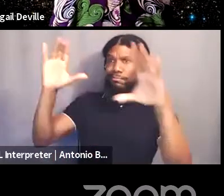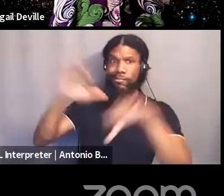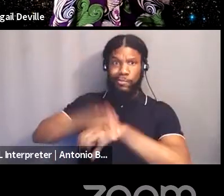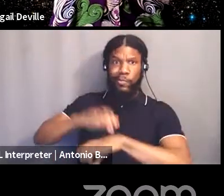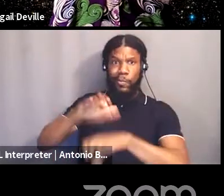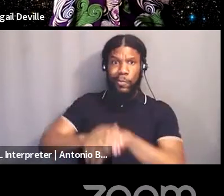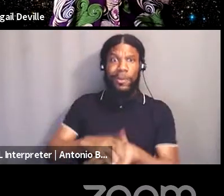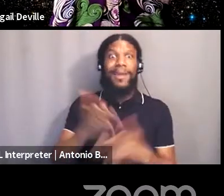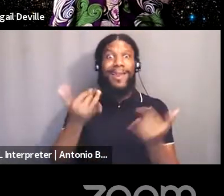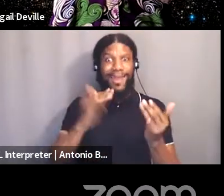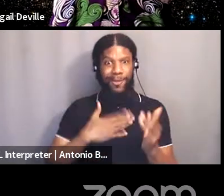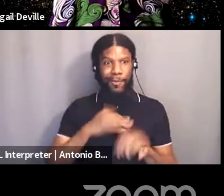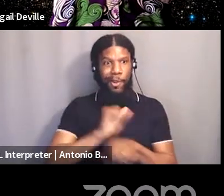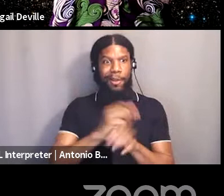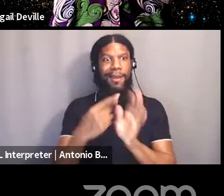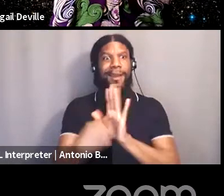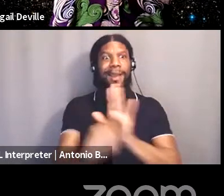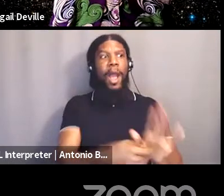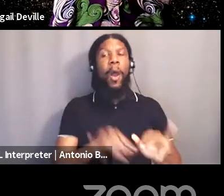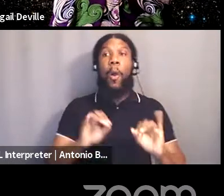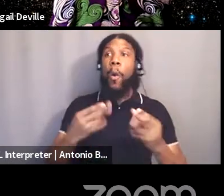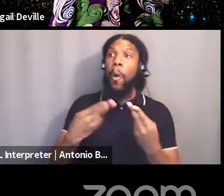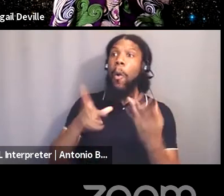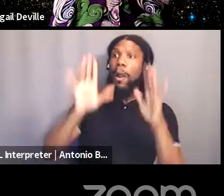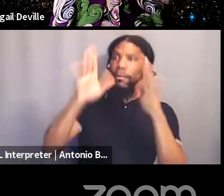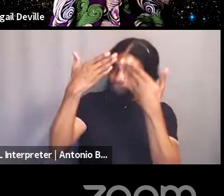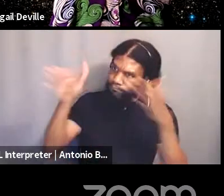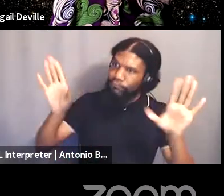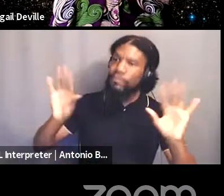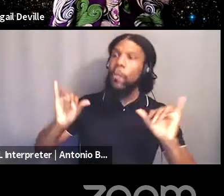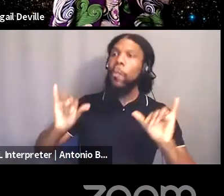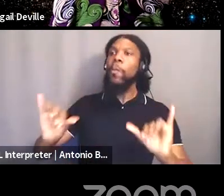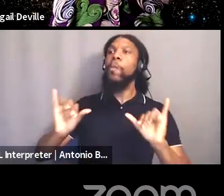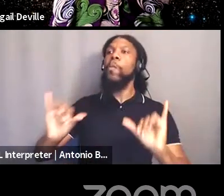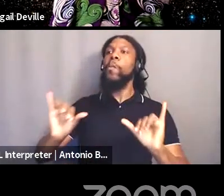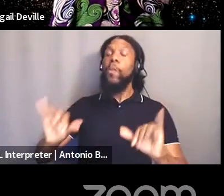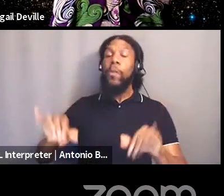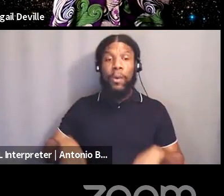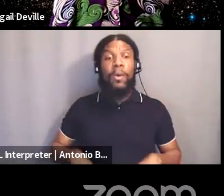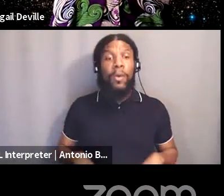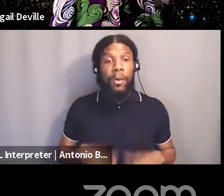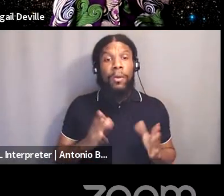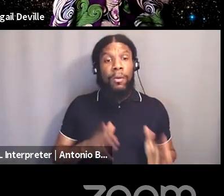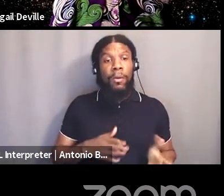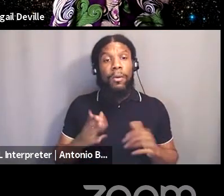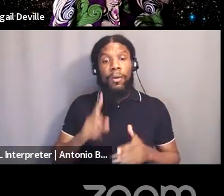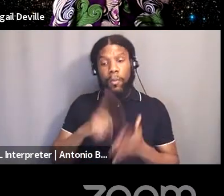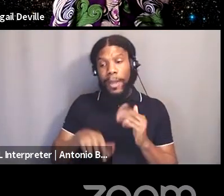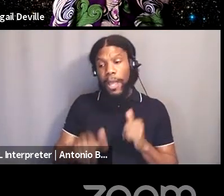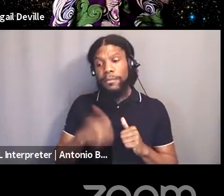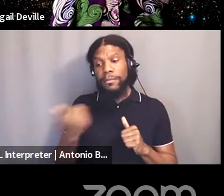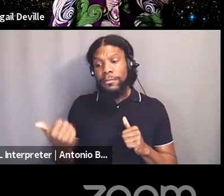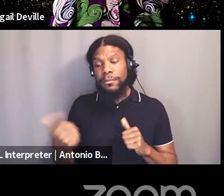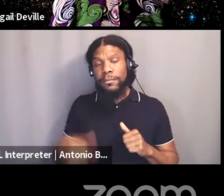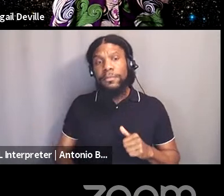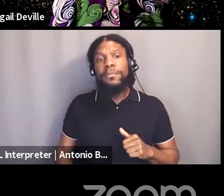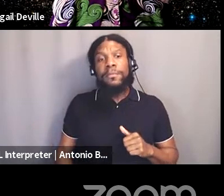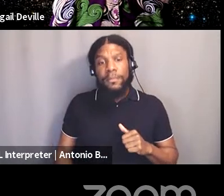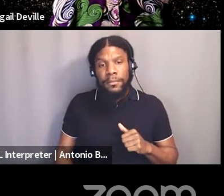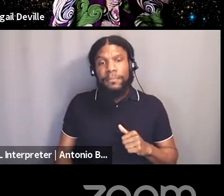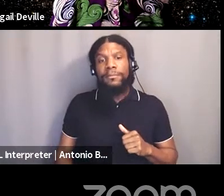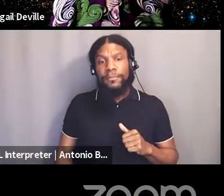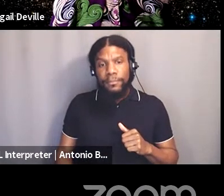And then I think another thing that I really wanted to kind of work with was I think that